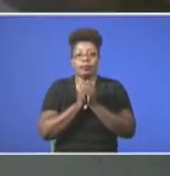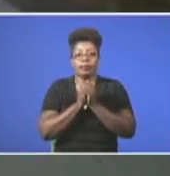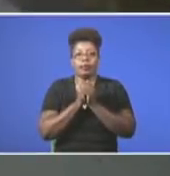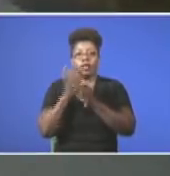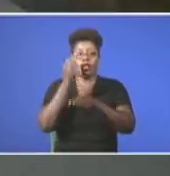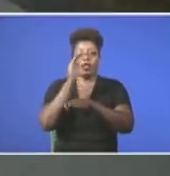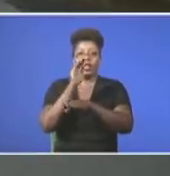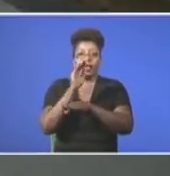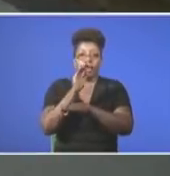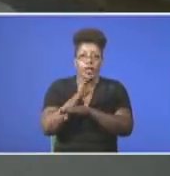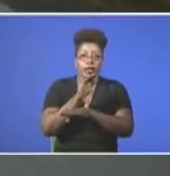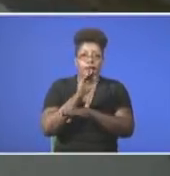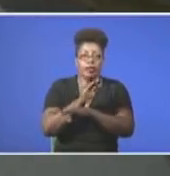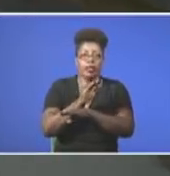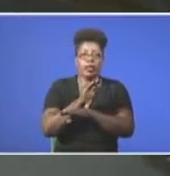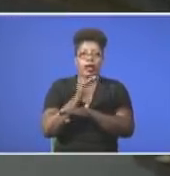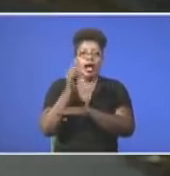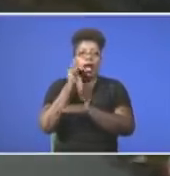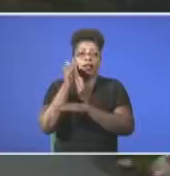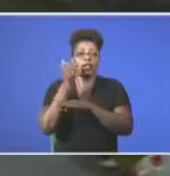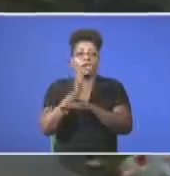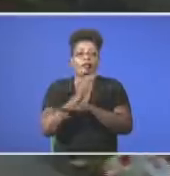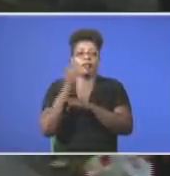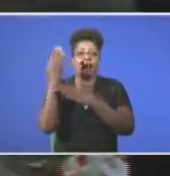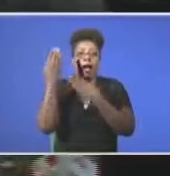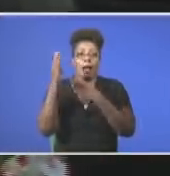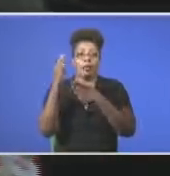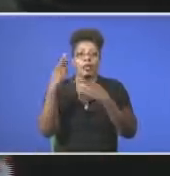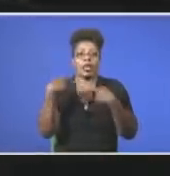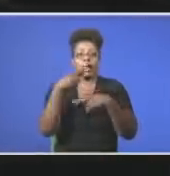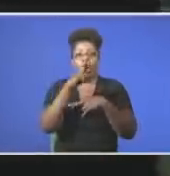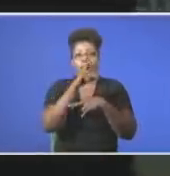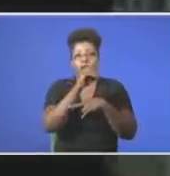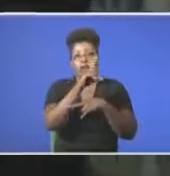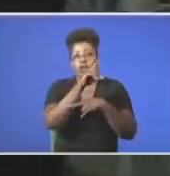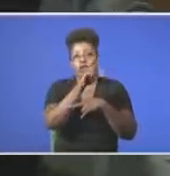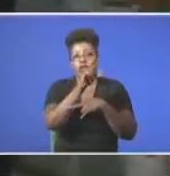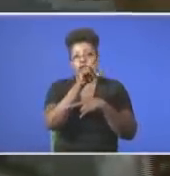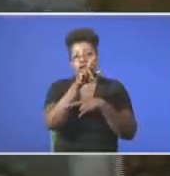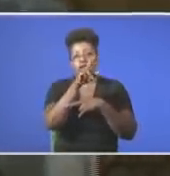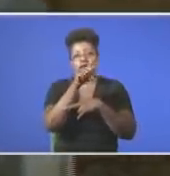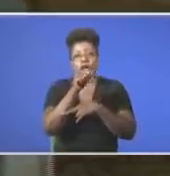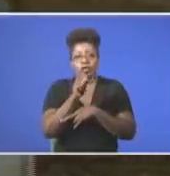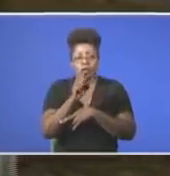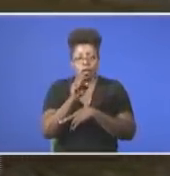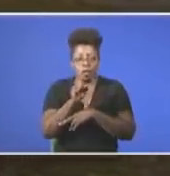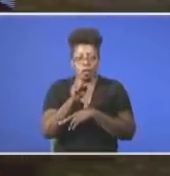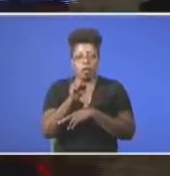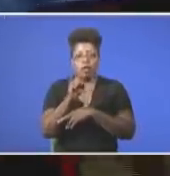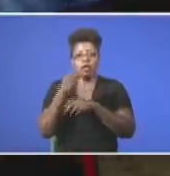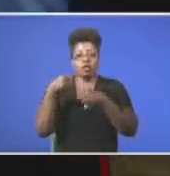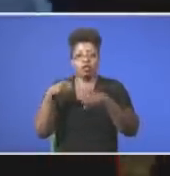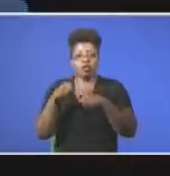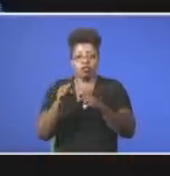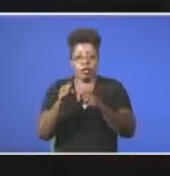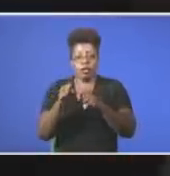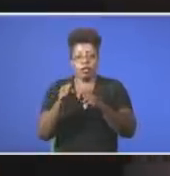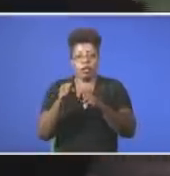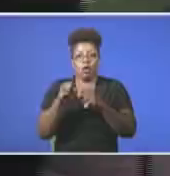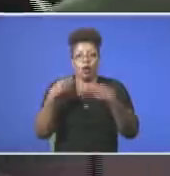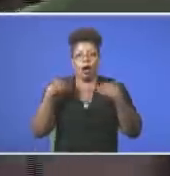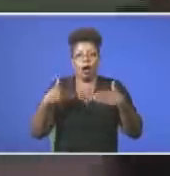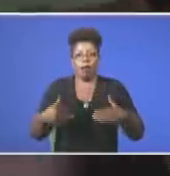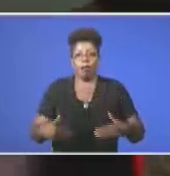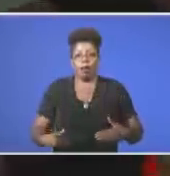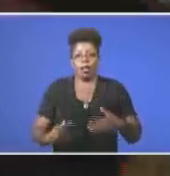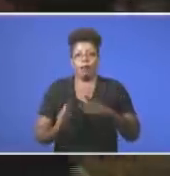Good evening, Altavis. Good evening, Bahamas. I'm here on Rogers Street off Blue Hill Road and Hospital Lane, where the lifeless body of what